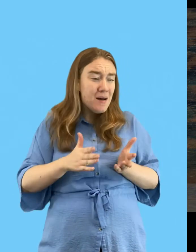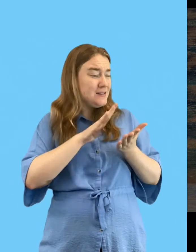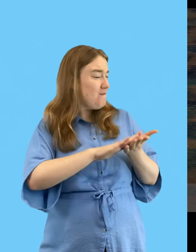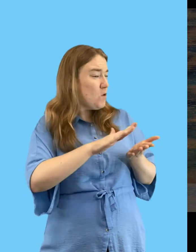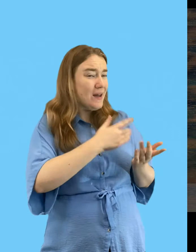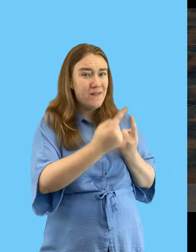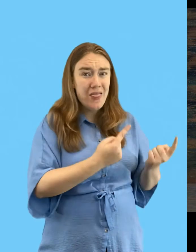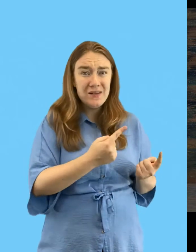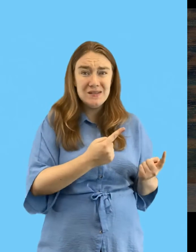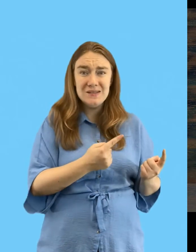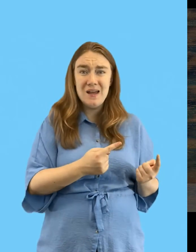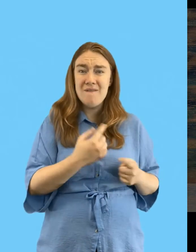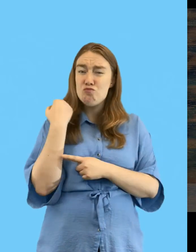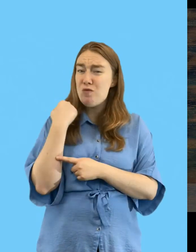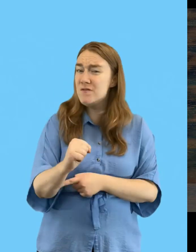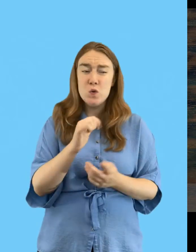sins.